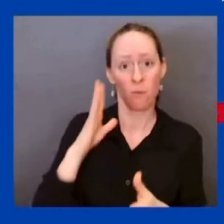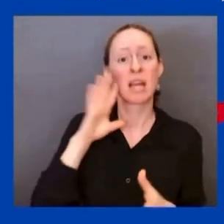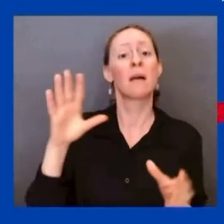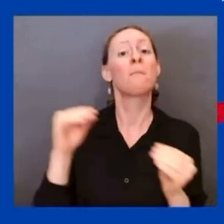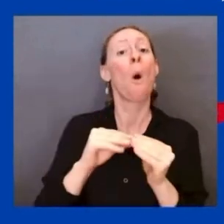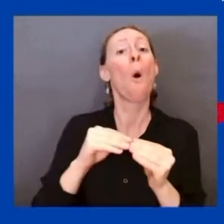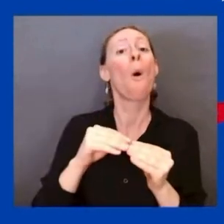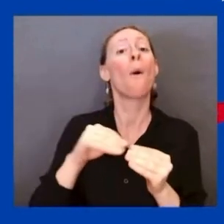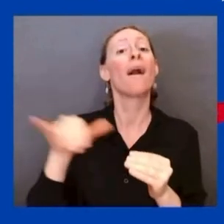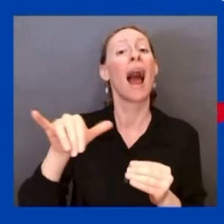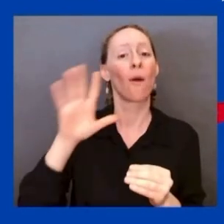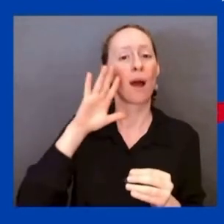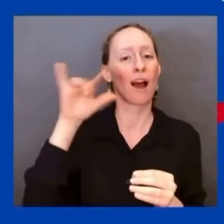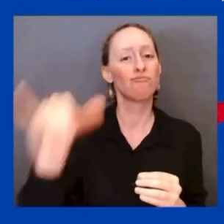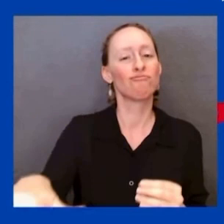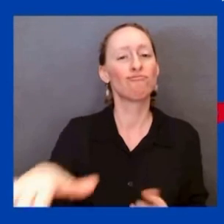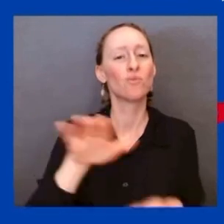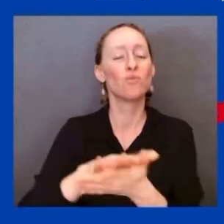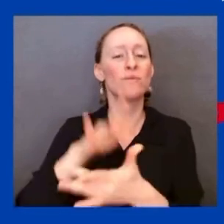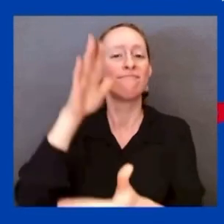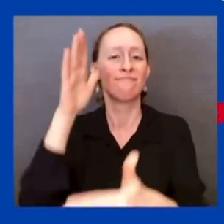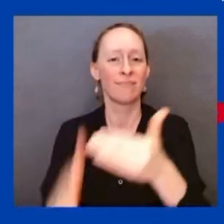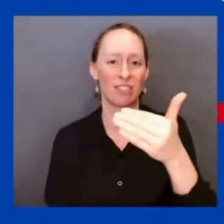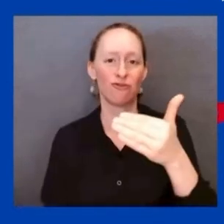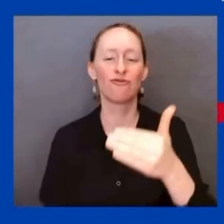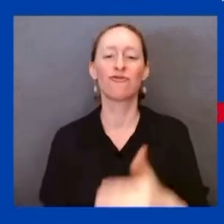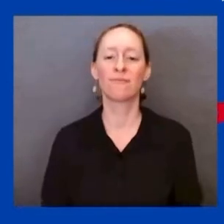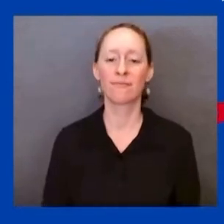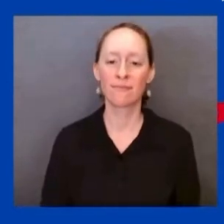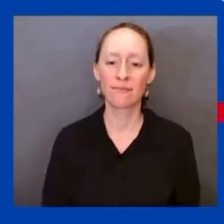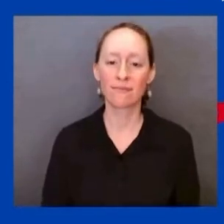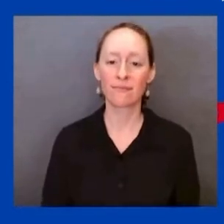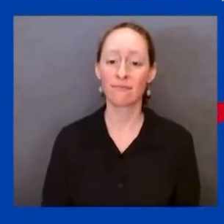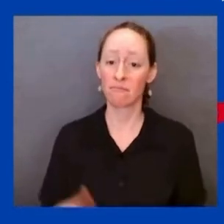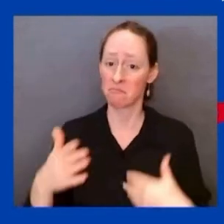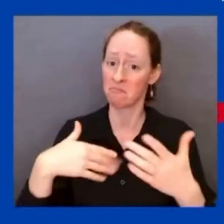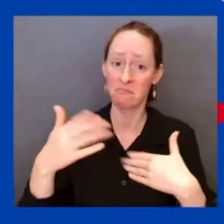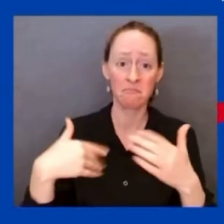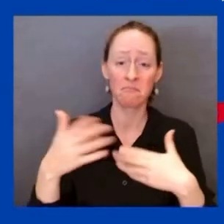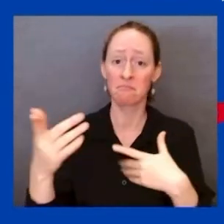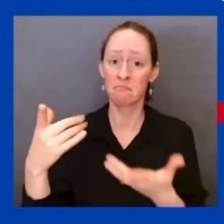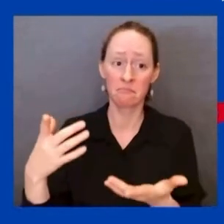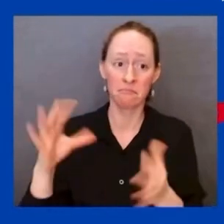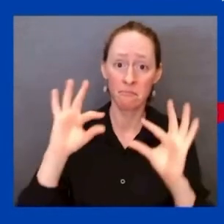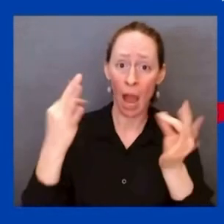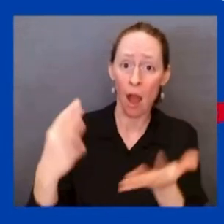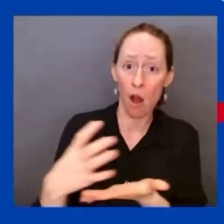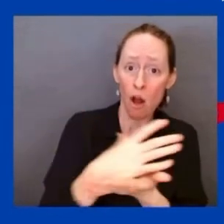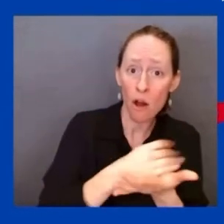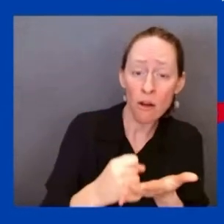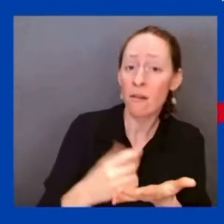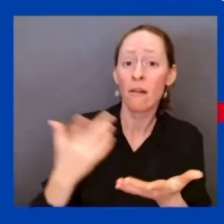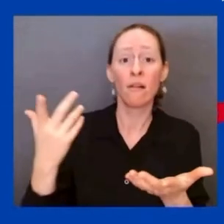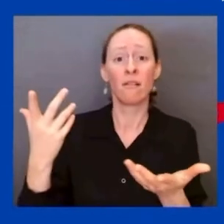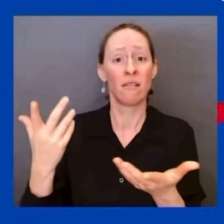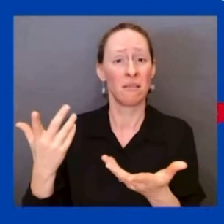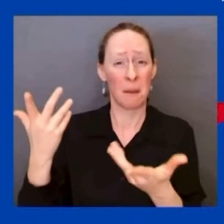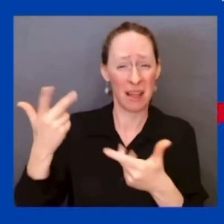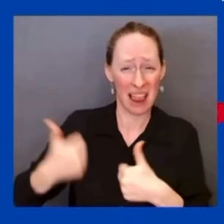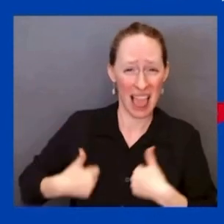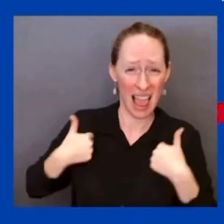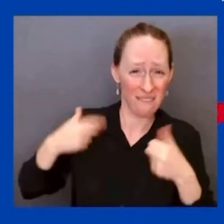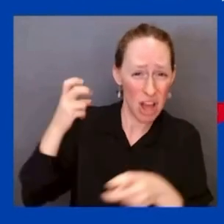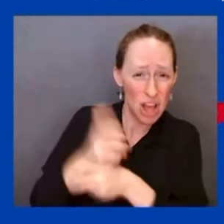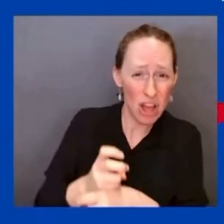hear a million fewer words spoken by the time they get to first grade. Or they're going to find themselves in a situation where